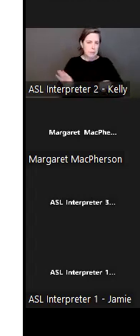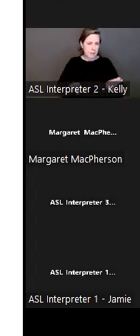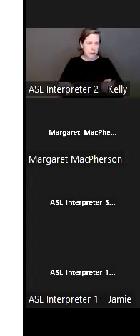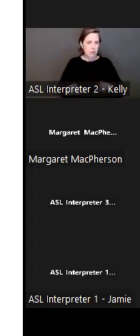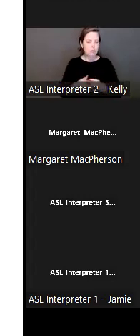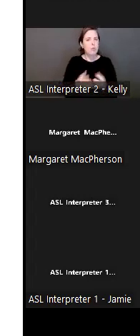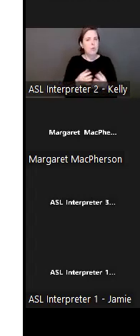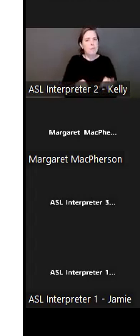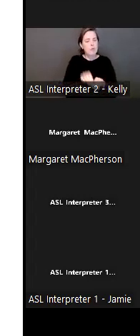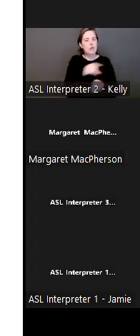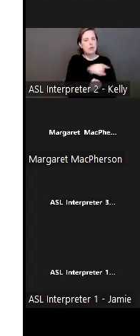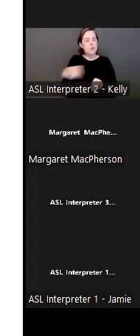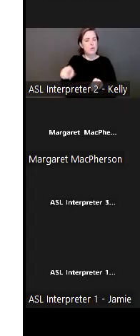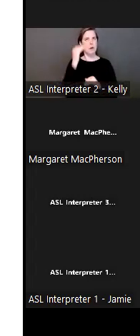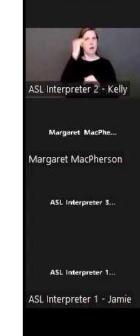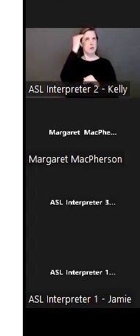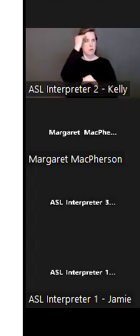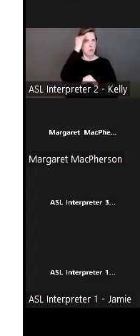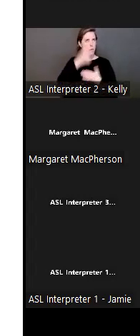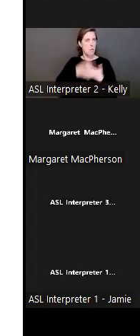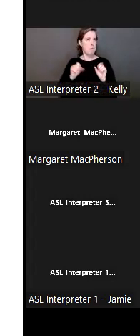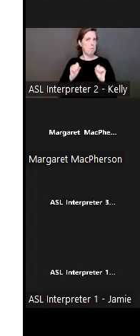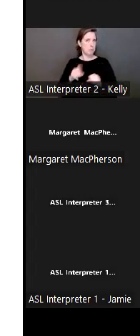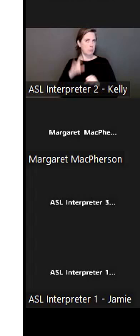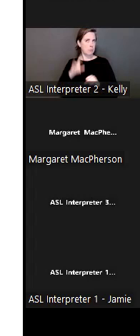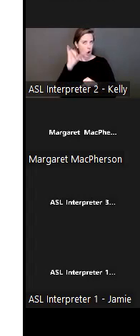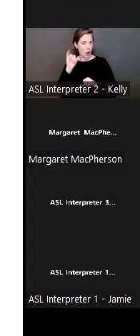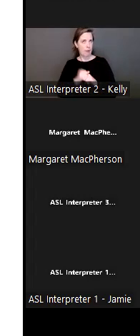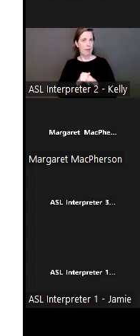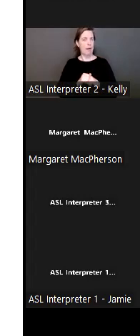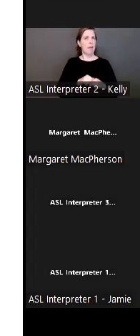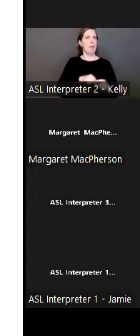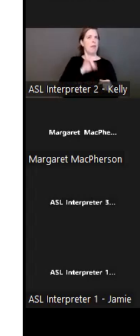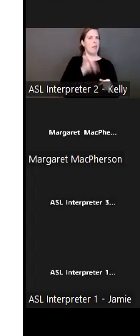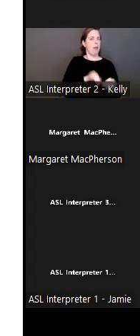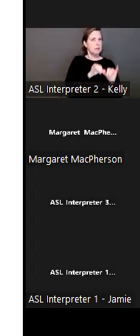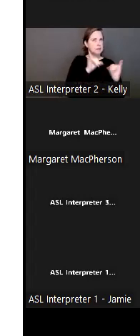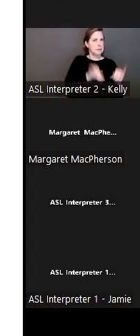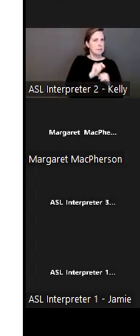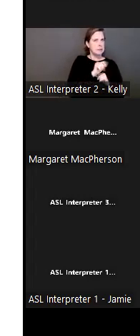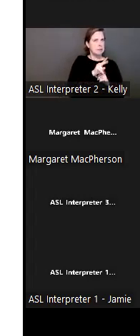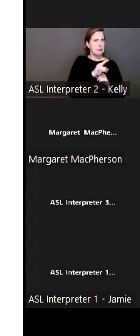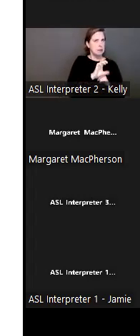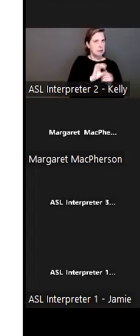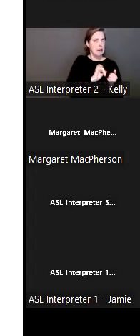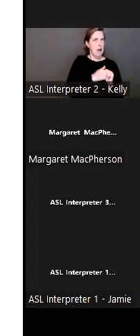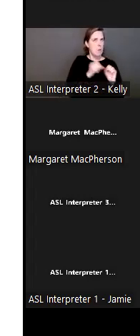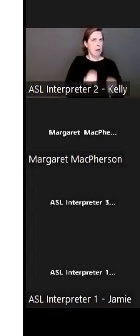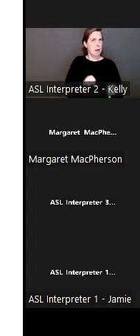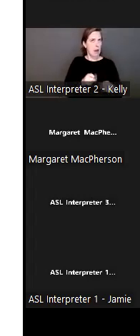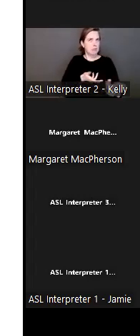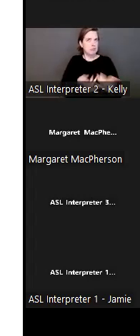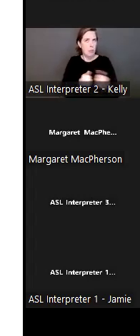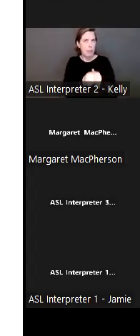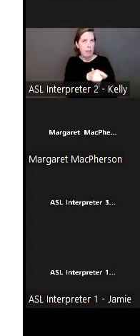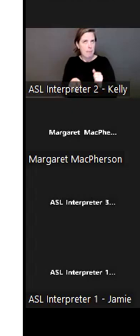through a TBIC lens, start to think about the sorts of ways that you can respond that are supportive and safe for people. So again,